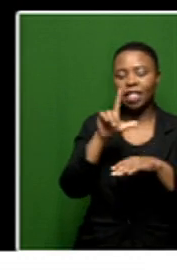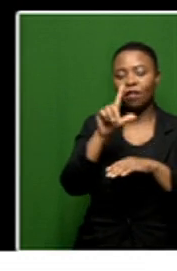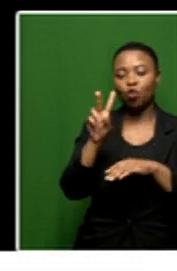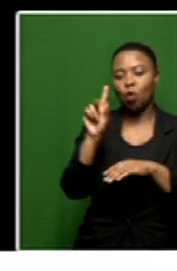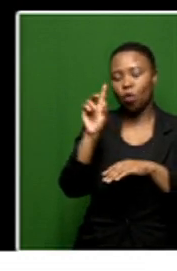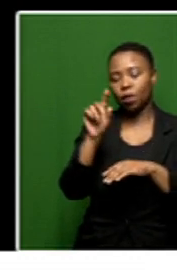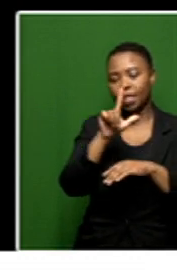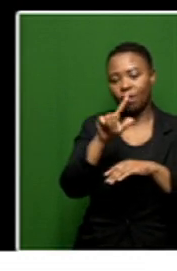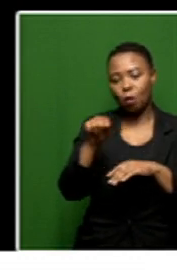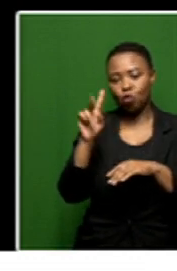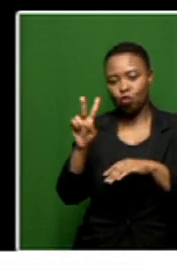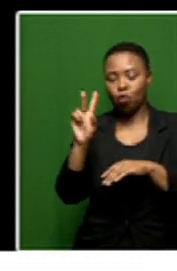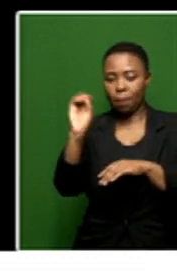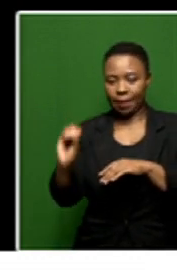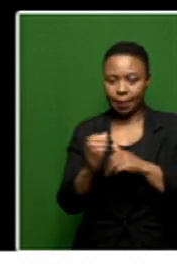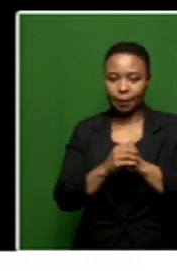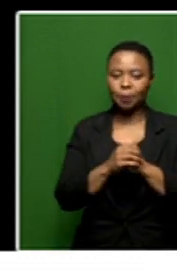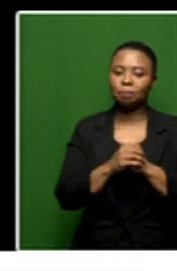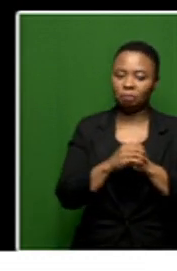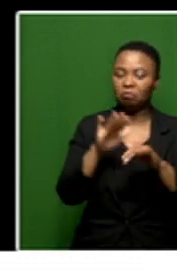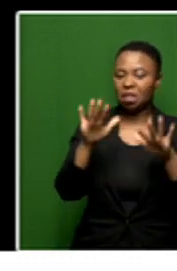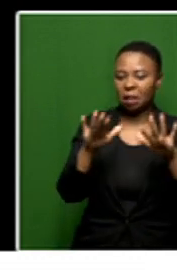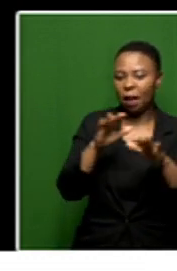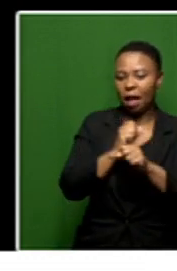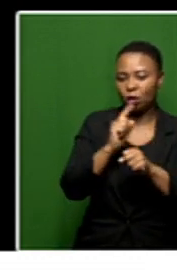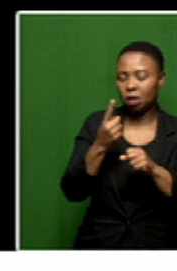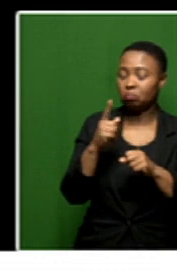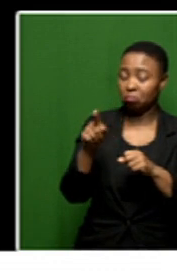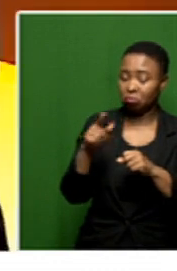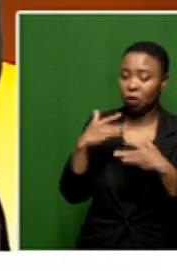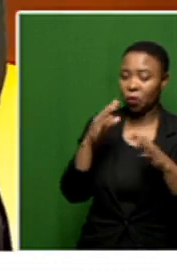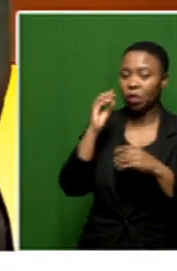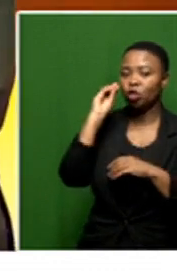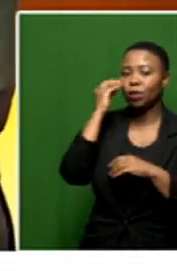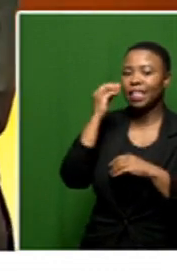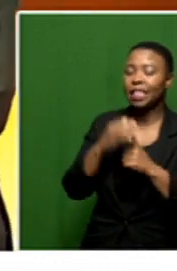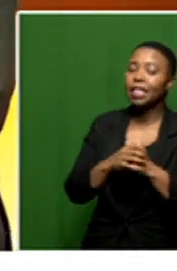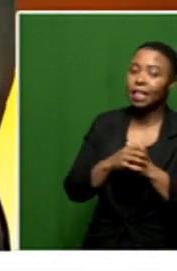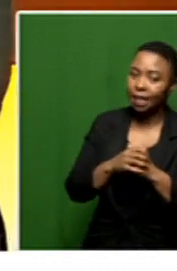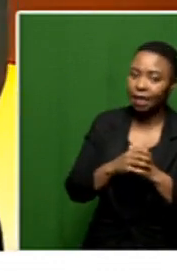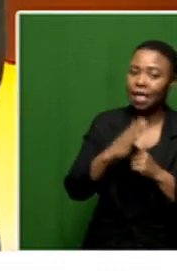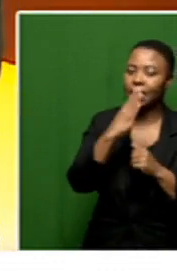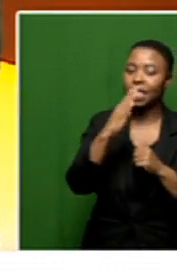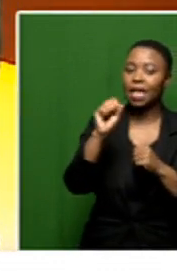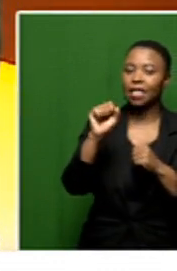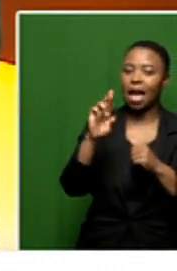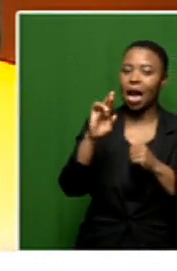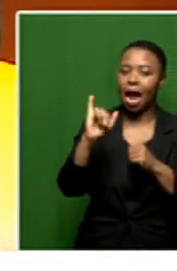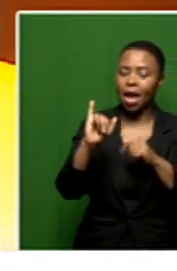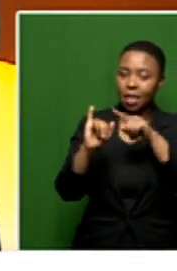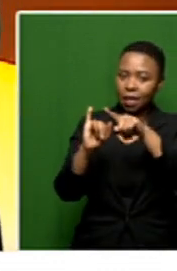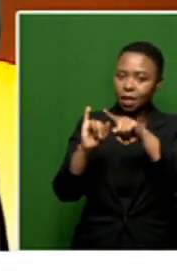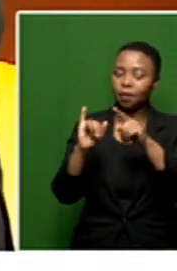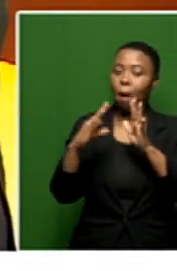very similar trends across all the metros in Gauteng. It's going to be very interesting because that CSIR model has actually proved to